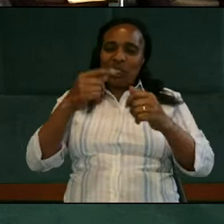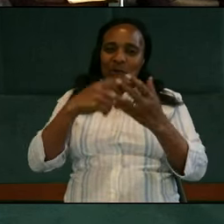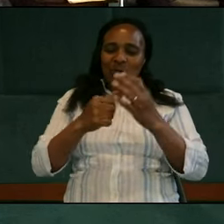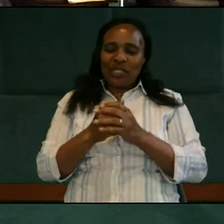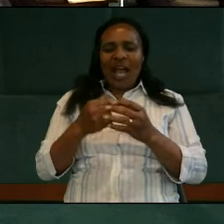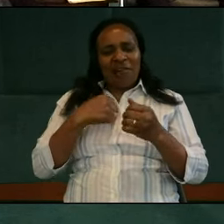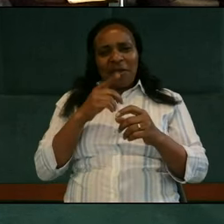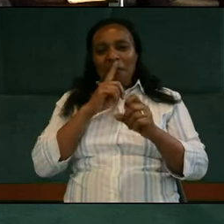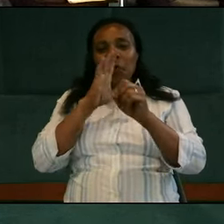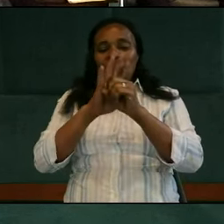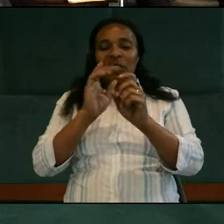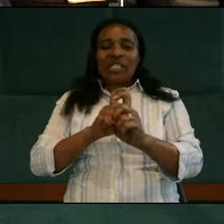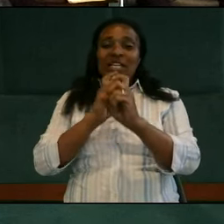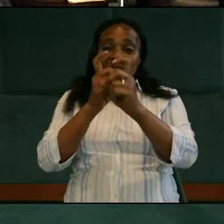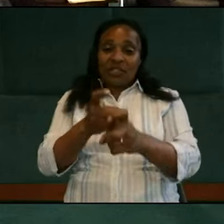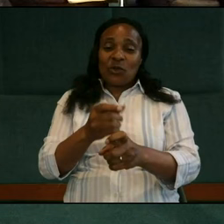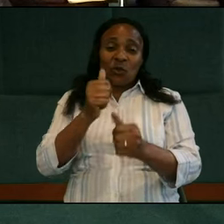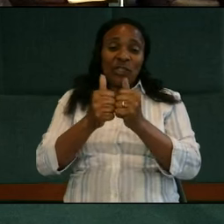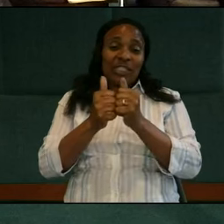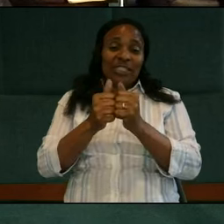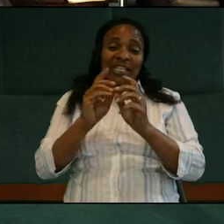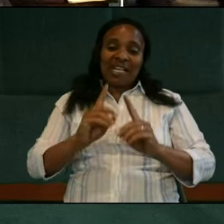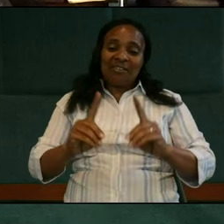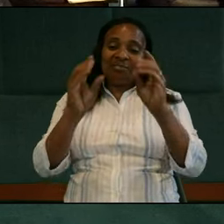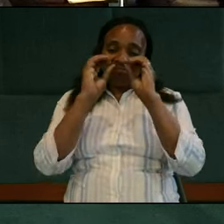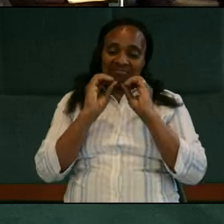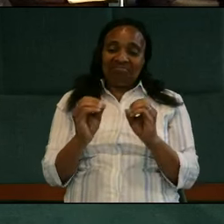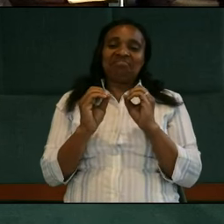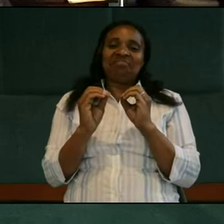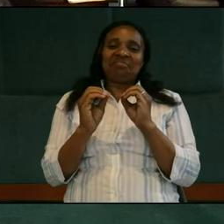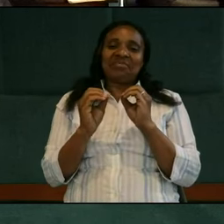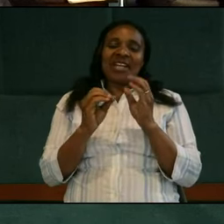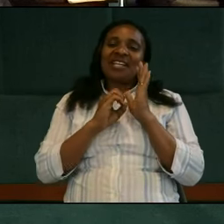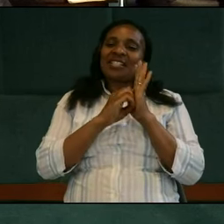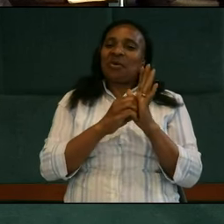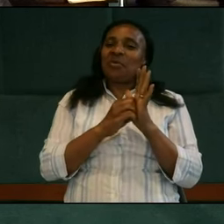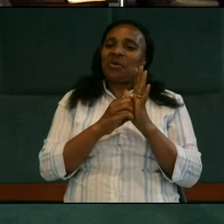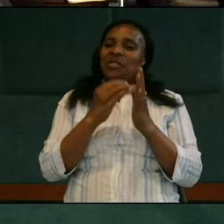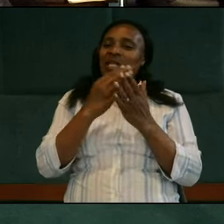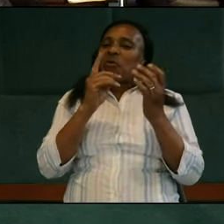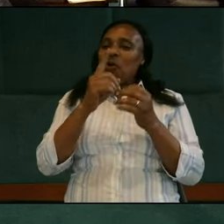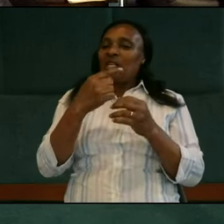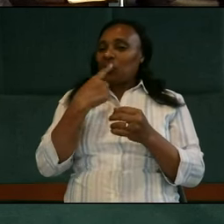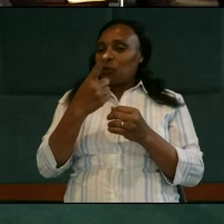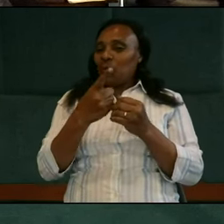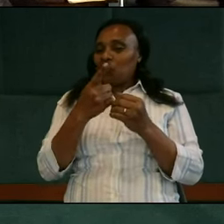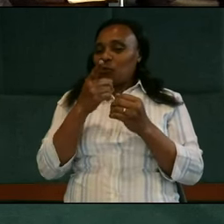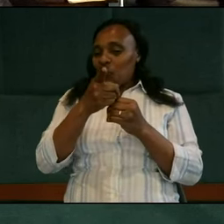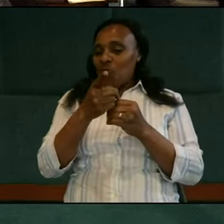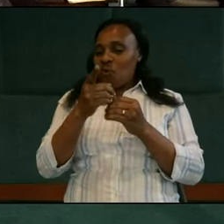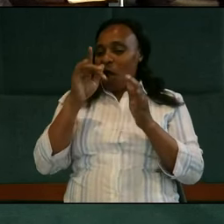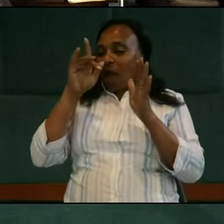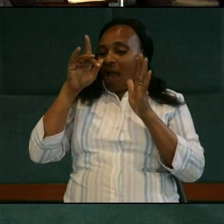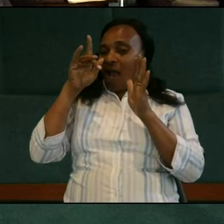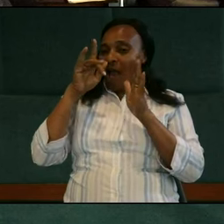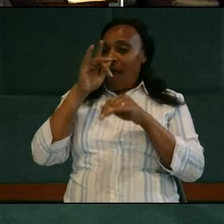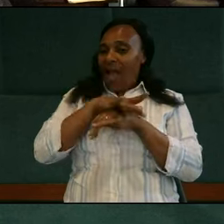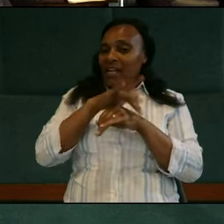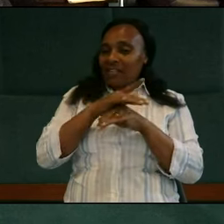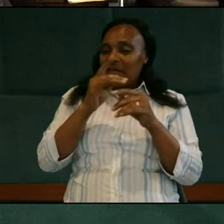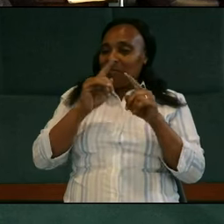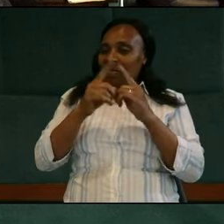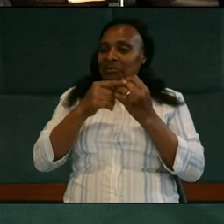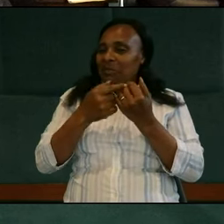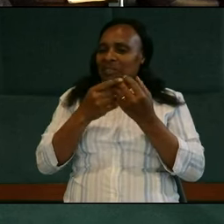having a promised gift that was not delivered. Like, for example, maybe someone told you they'll give you this and that, but they never